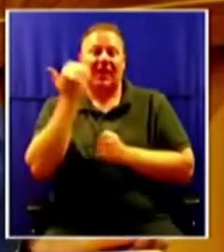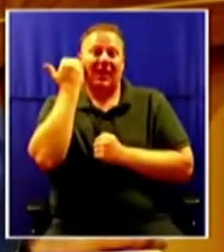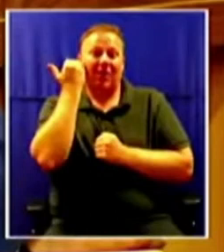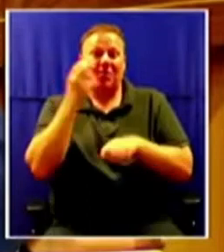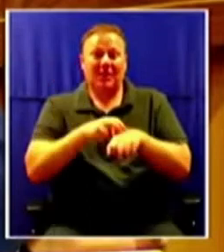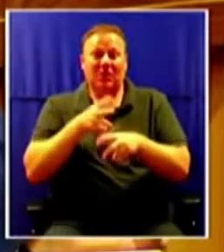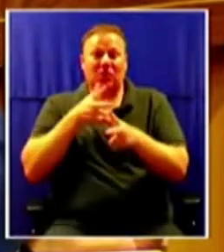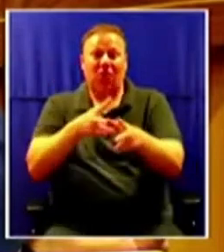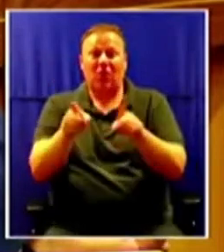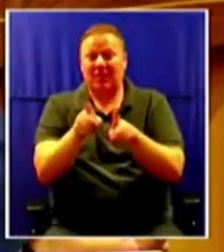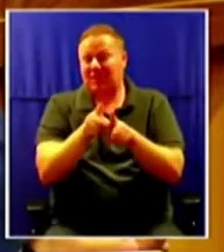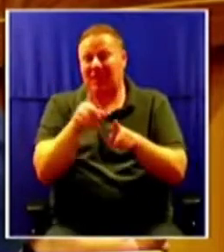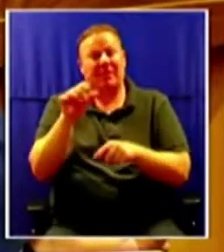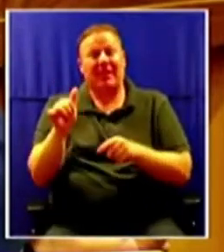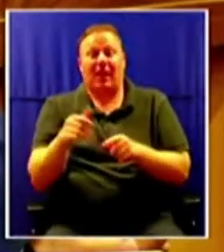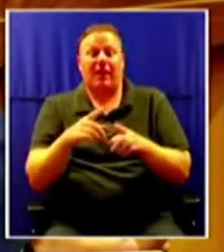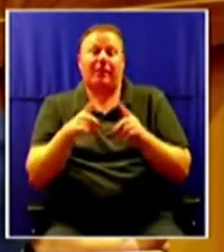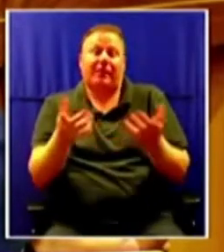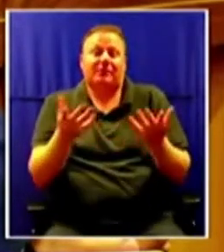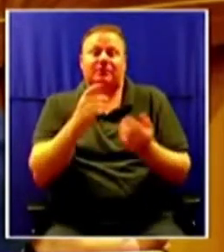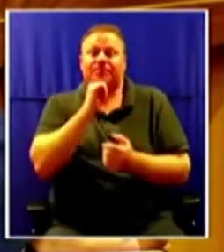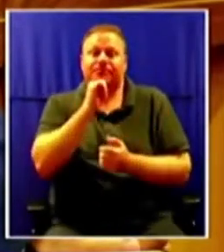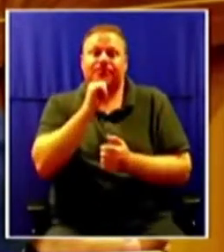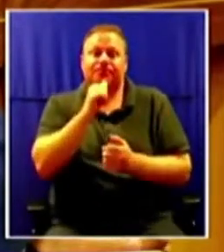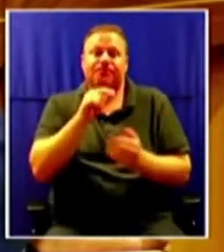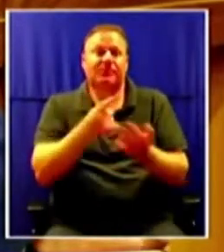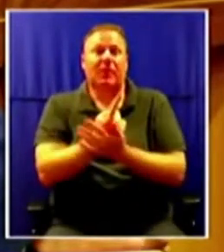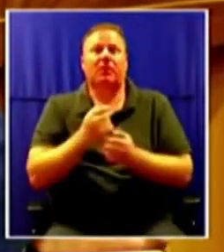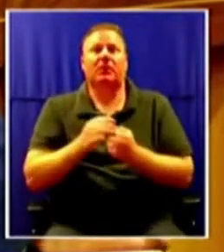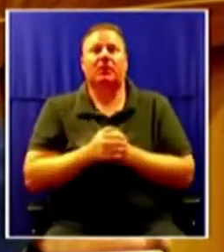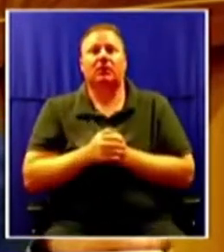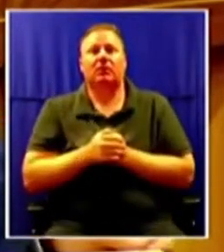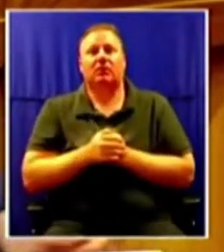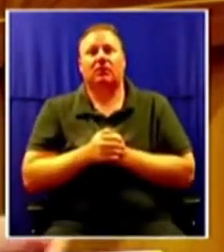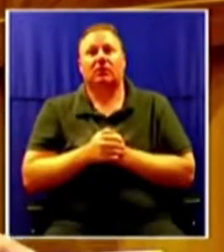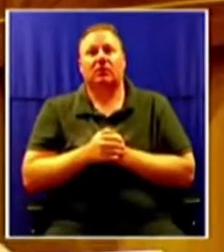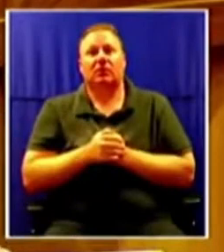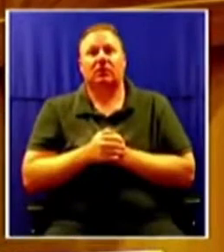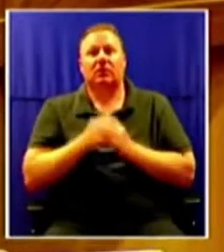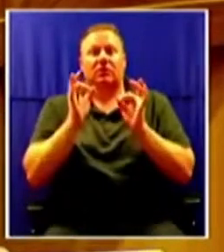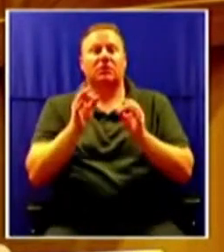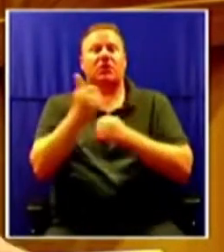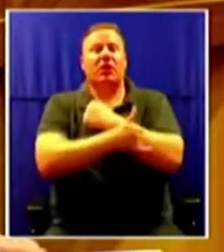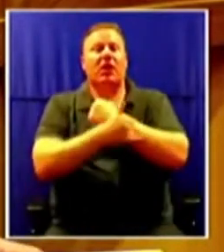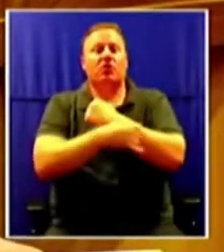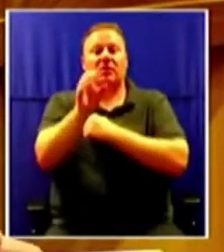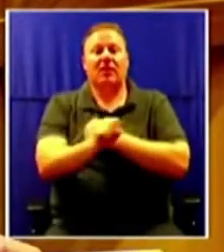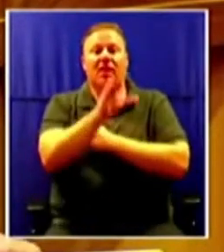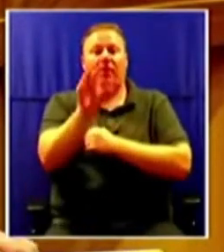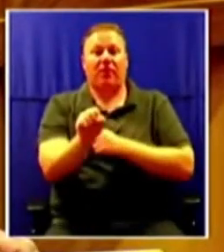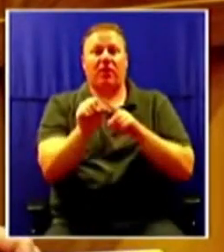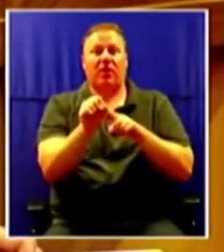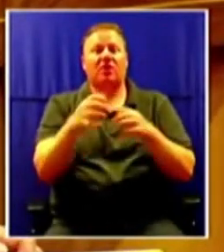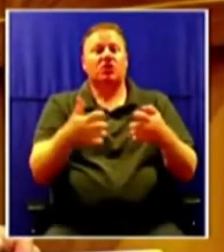in dealing with hope and promises is basically nil, especially in a country like South Africa, where the challenges we face